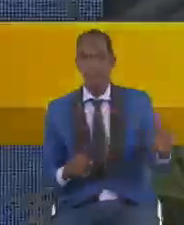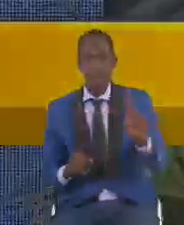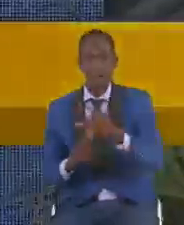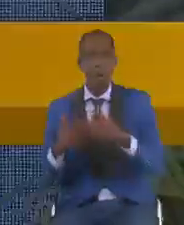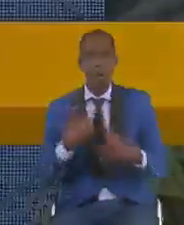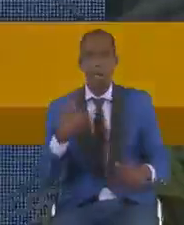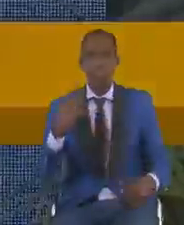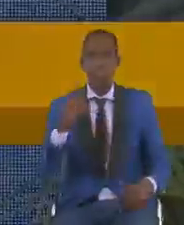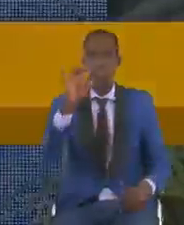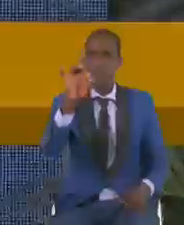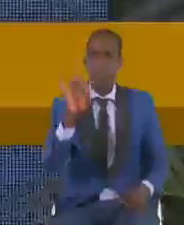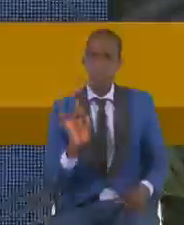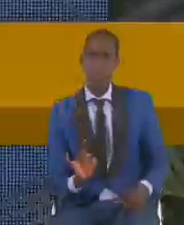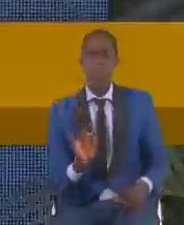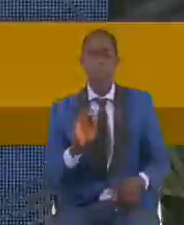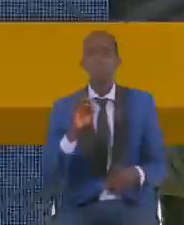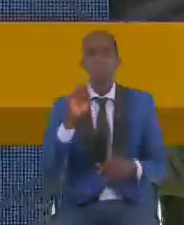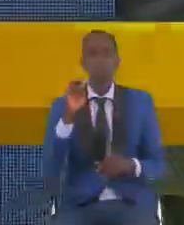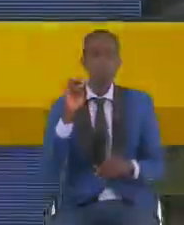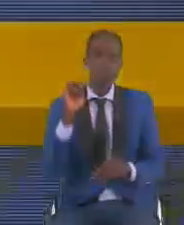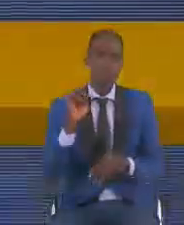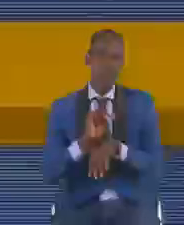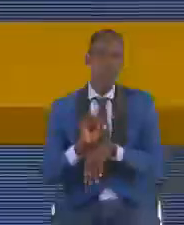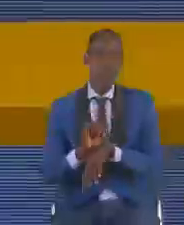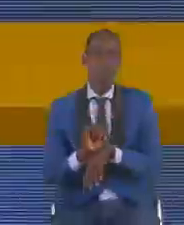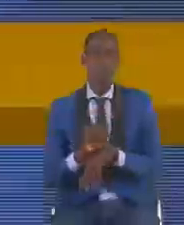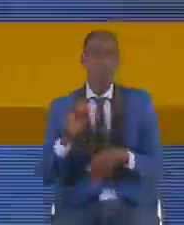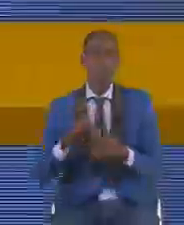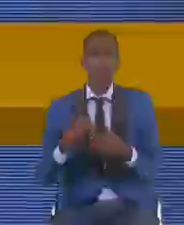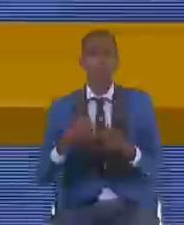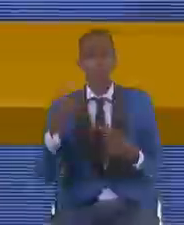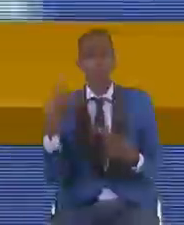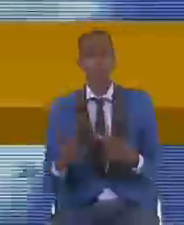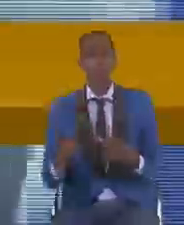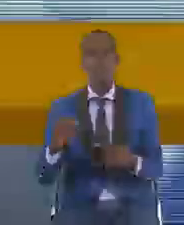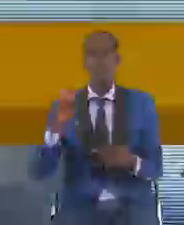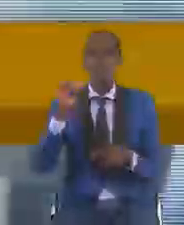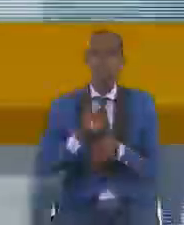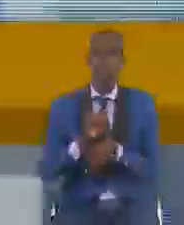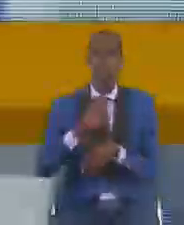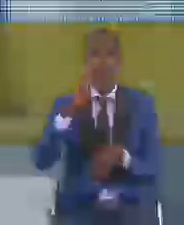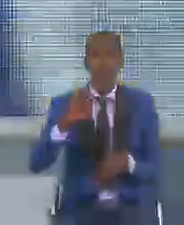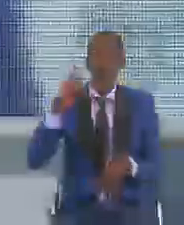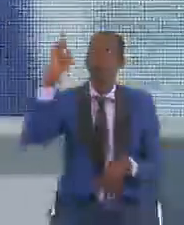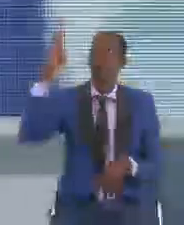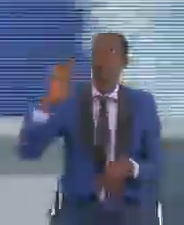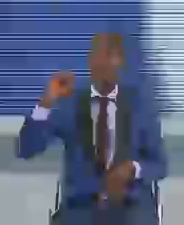appointed ministry. Appointment into the ministry by God's grace. Number